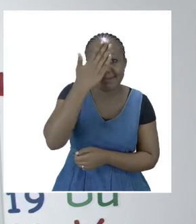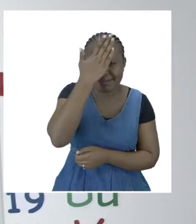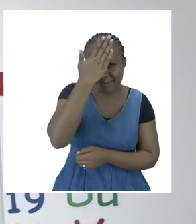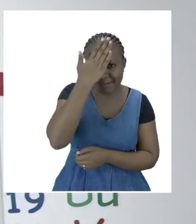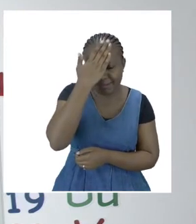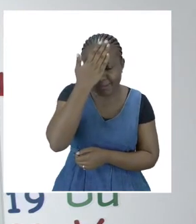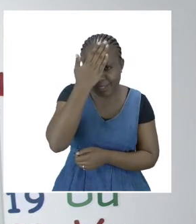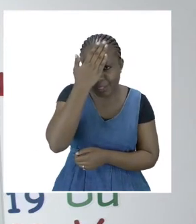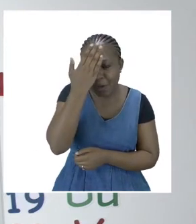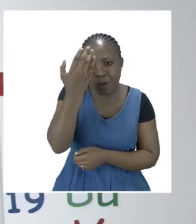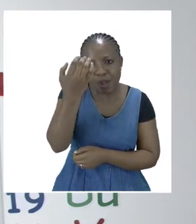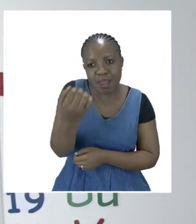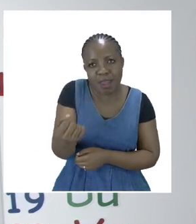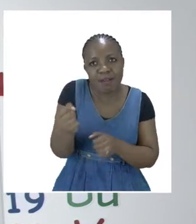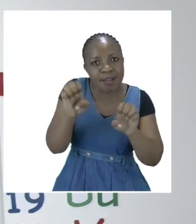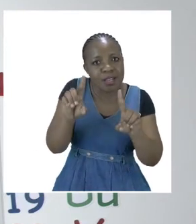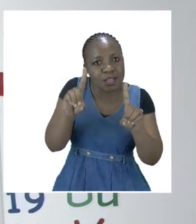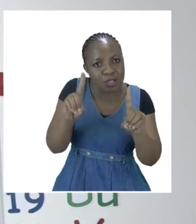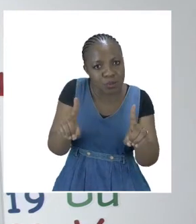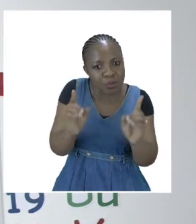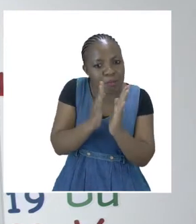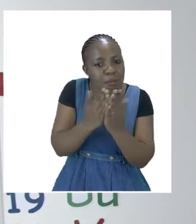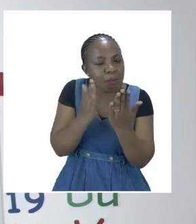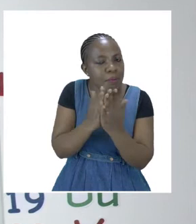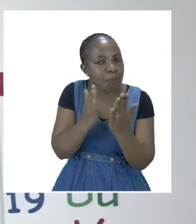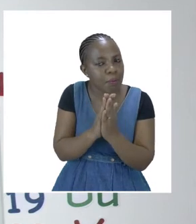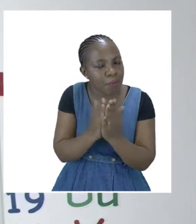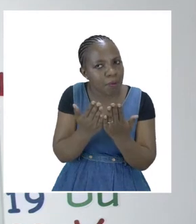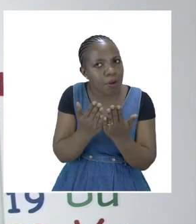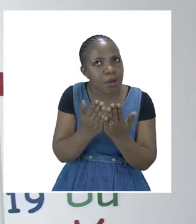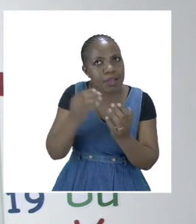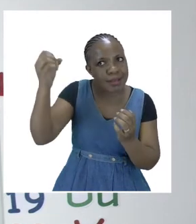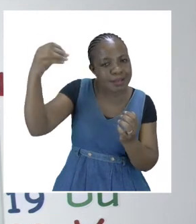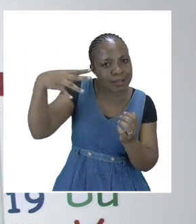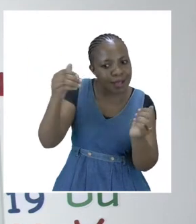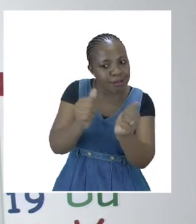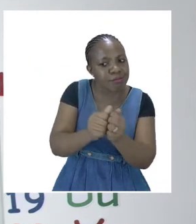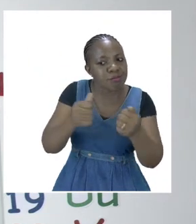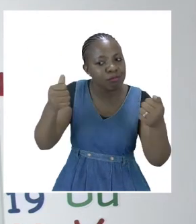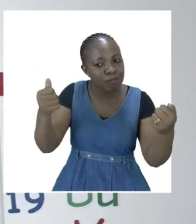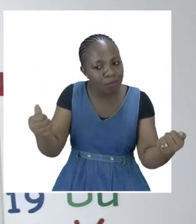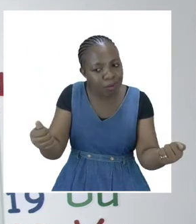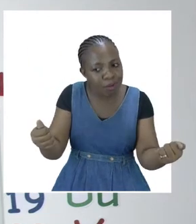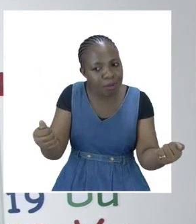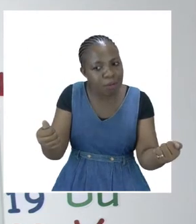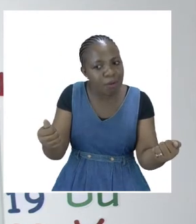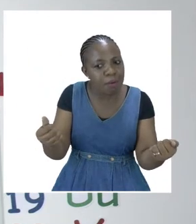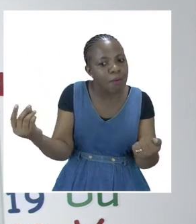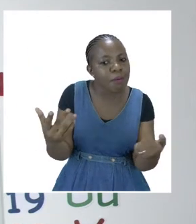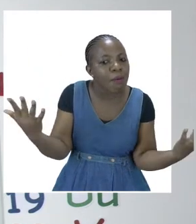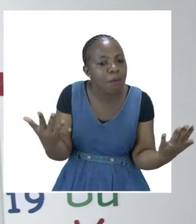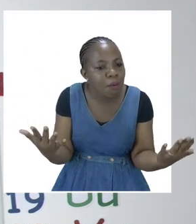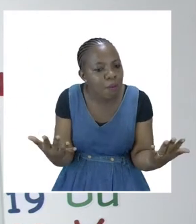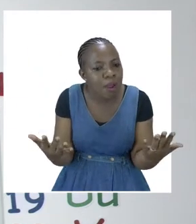booklet in our daily newspaper, street sales, or at your school every Monday